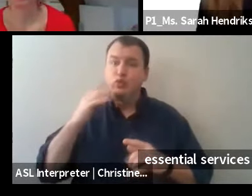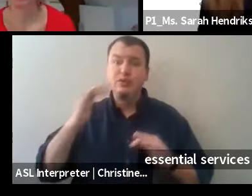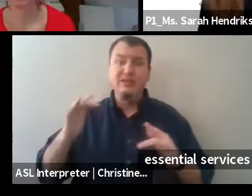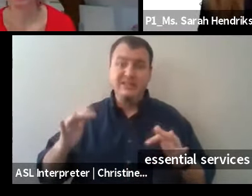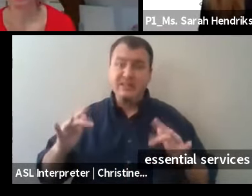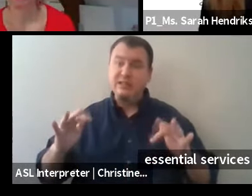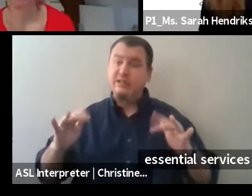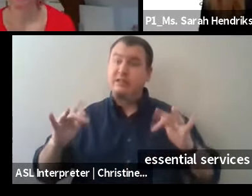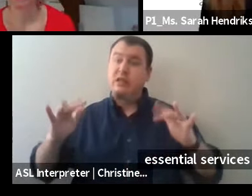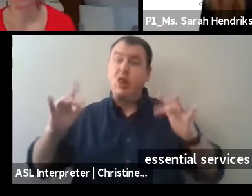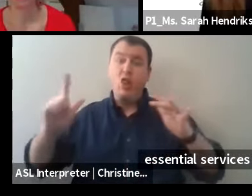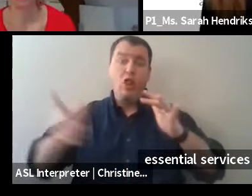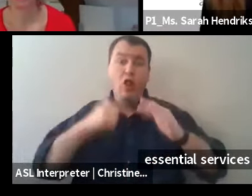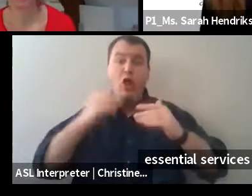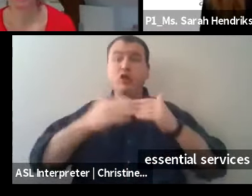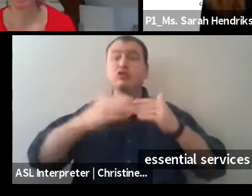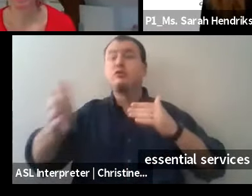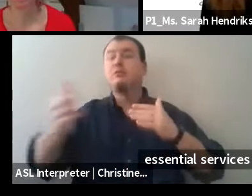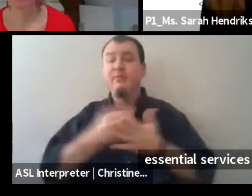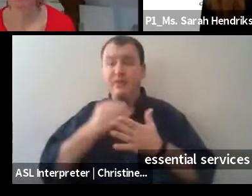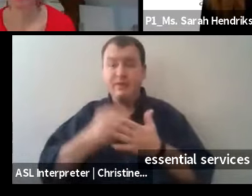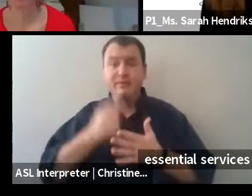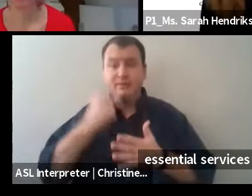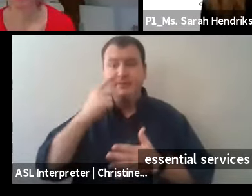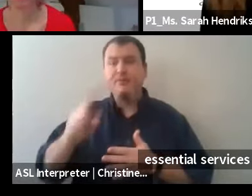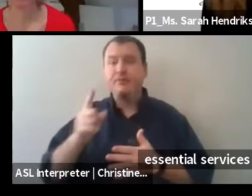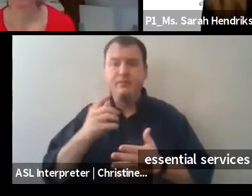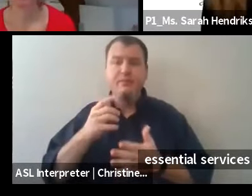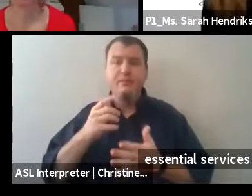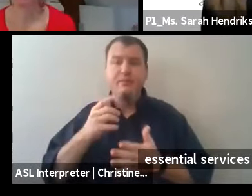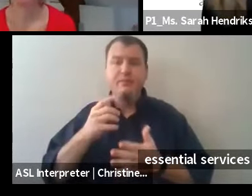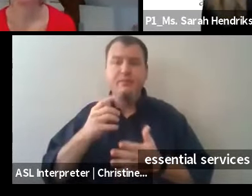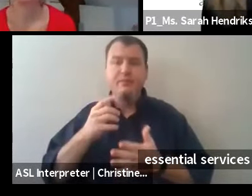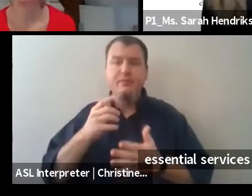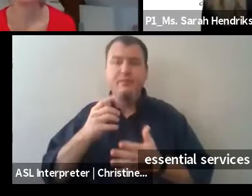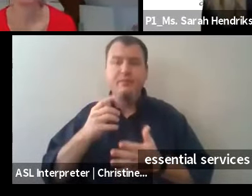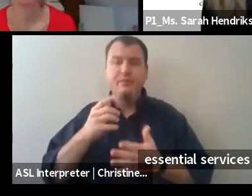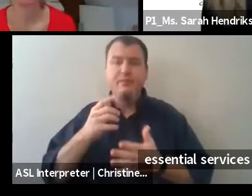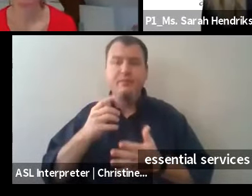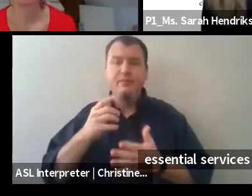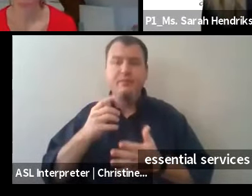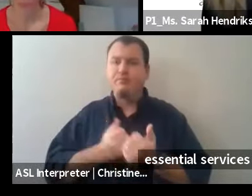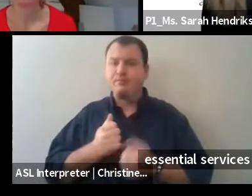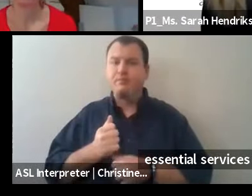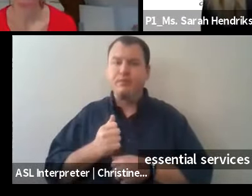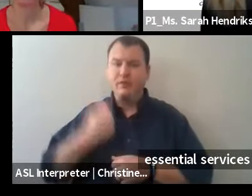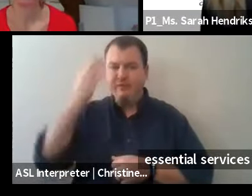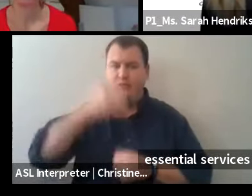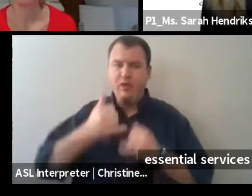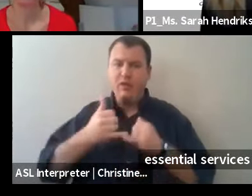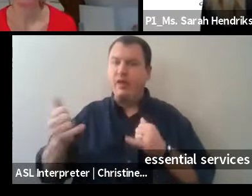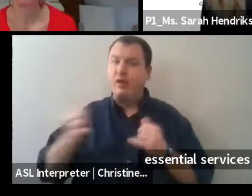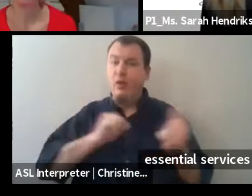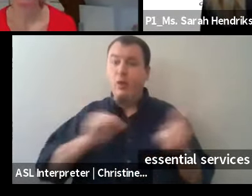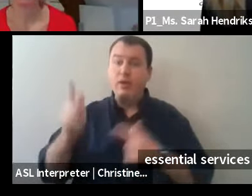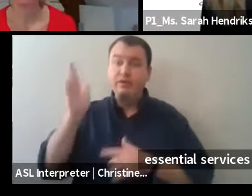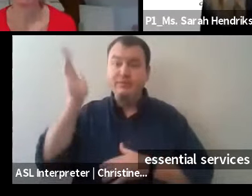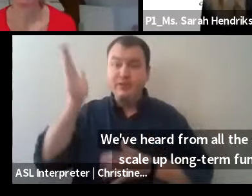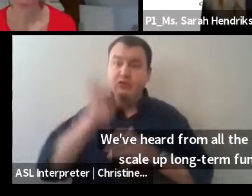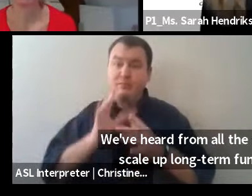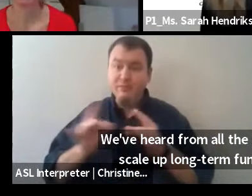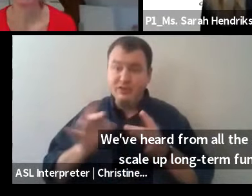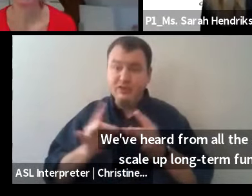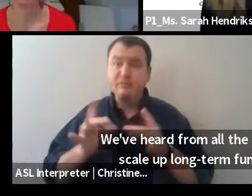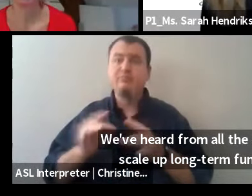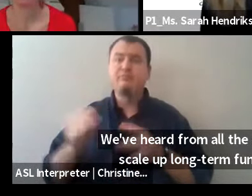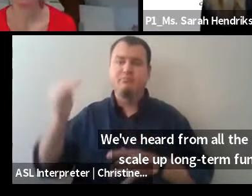long-term funding to women's civil society organizations and women's specialized services at the front line. All speakers have mentioned it. We've known it,